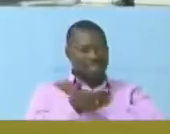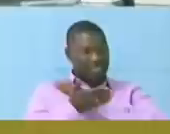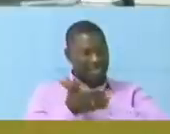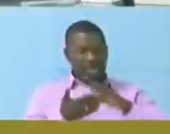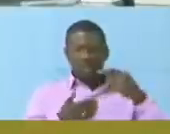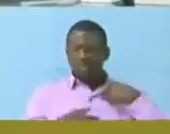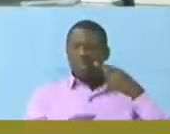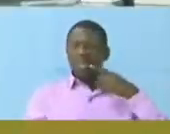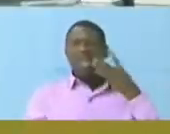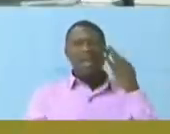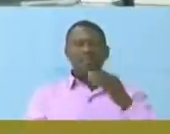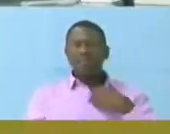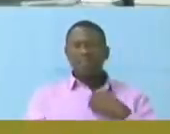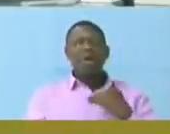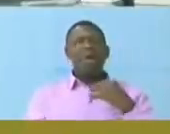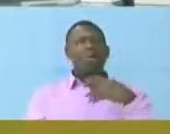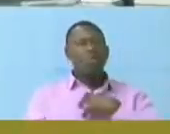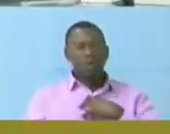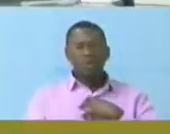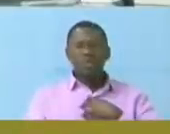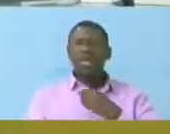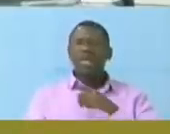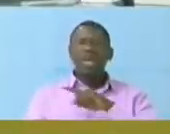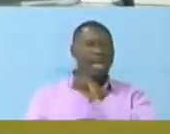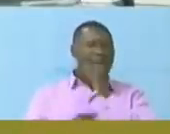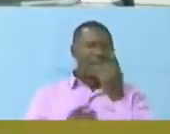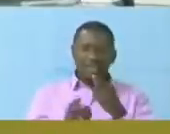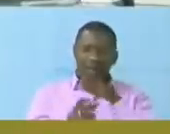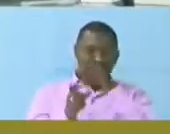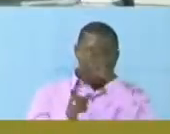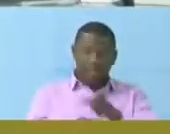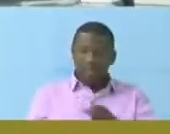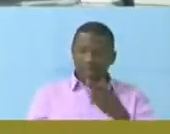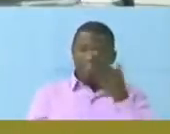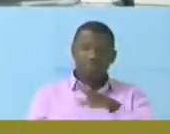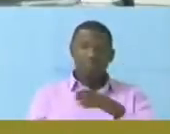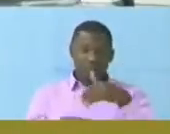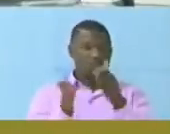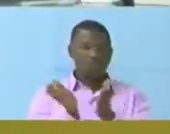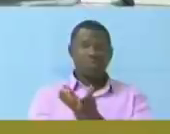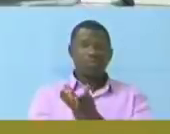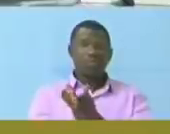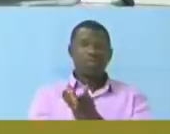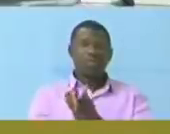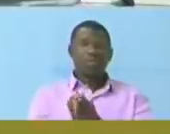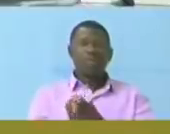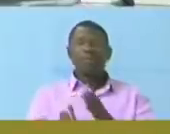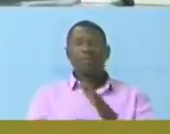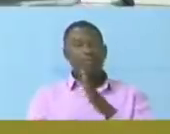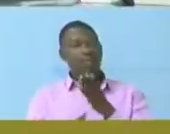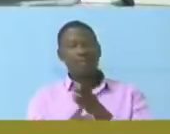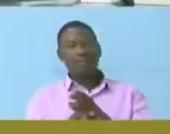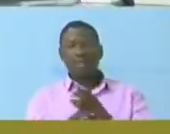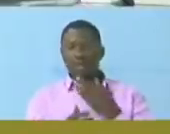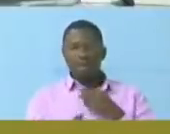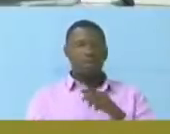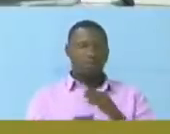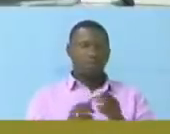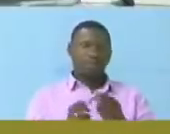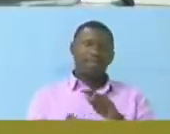utumu leo koni ya kanindo kinsula tak kiliwo kilina ikono. I may ask likely to replace